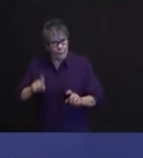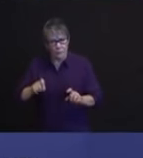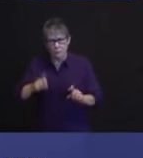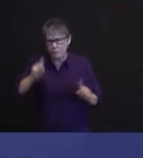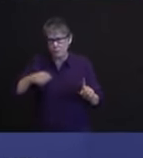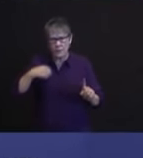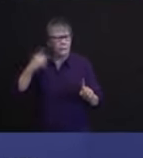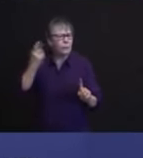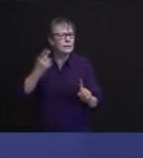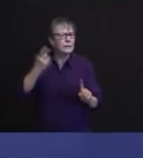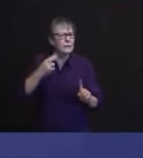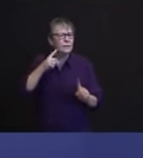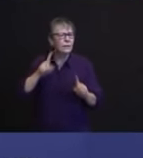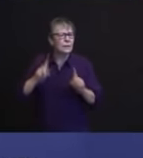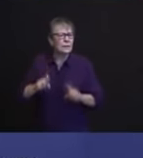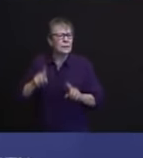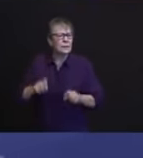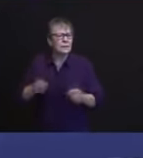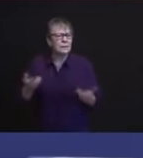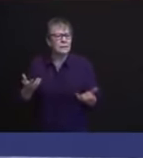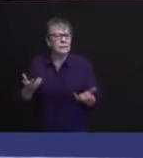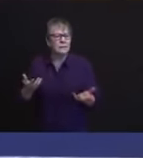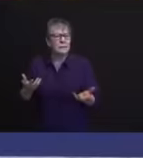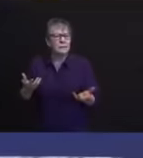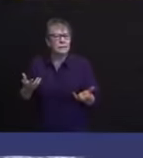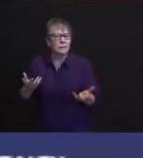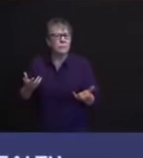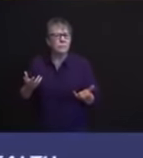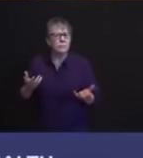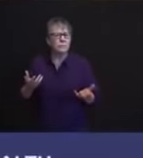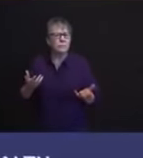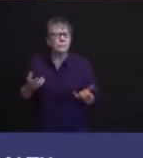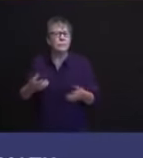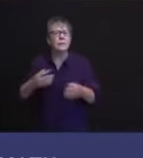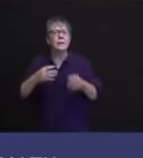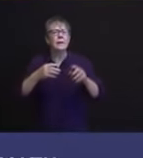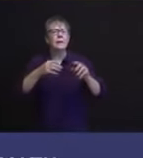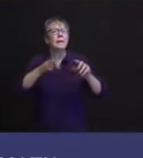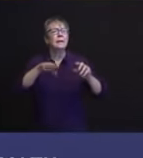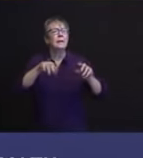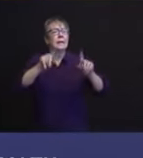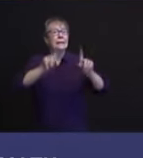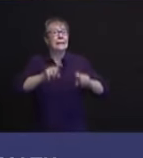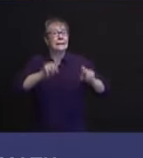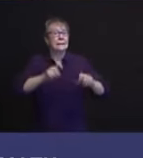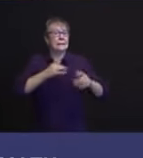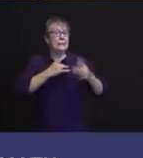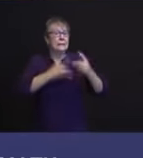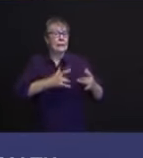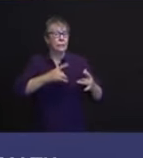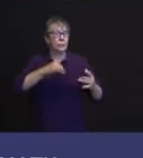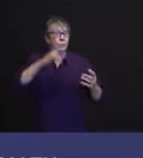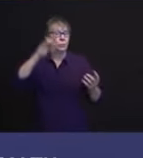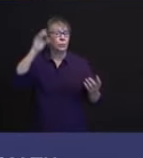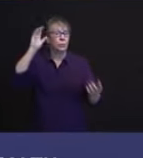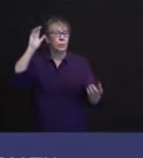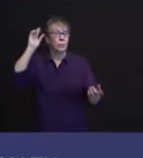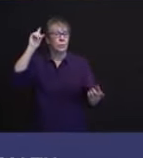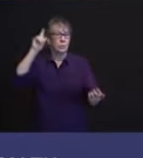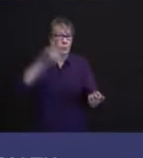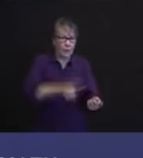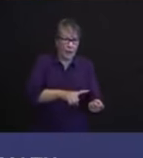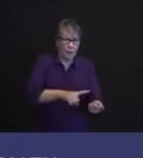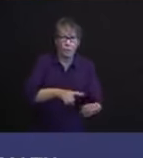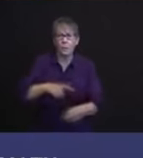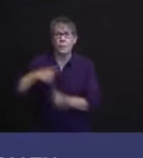but positivity goes up. Thank you for that report, and thank you for being here as always. Pat, lots of